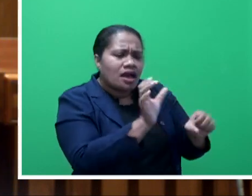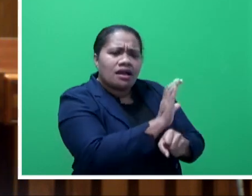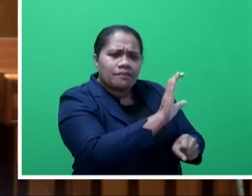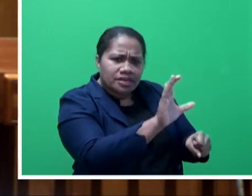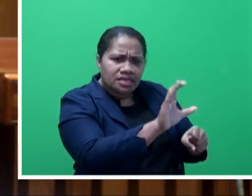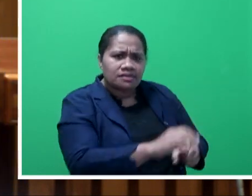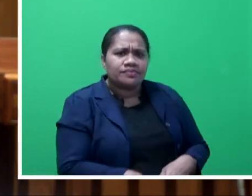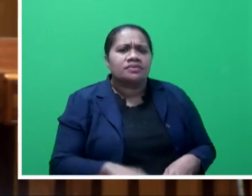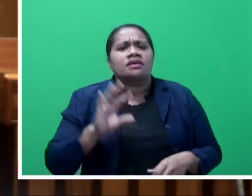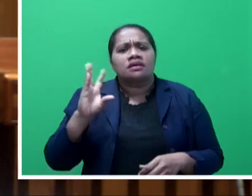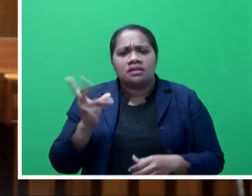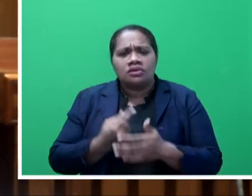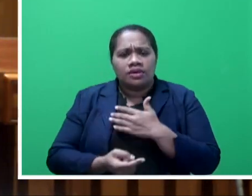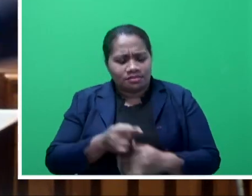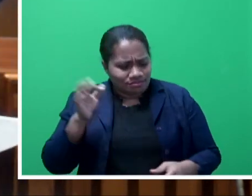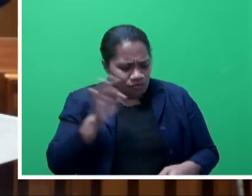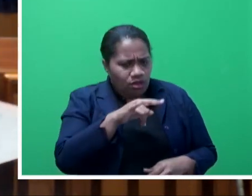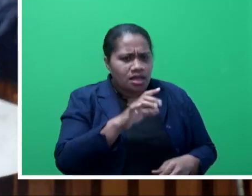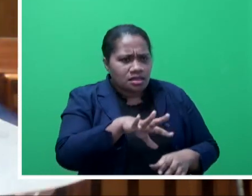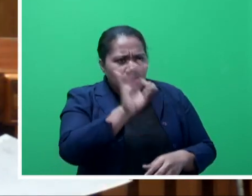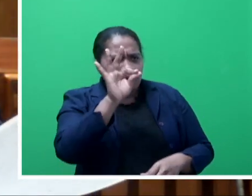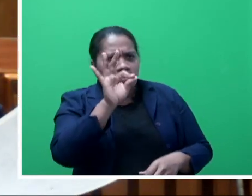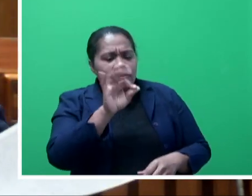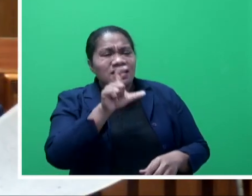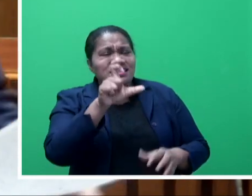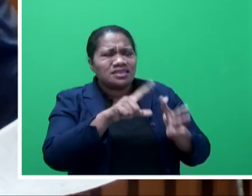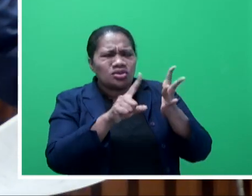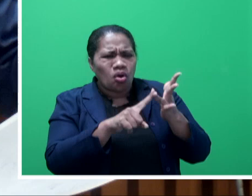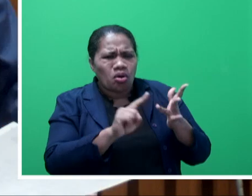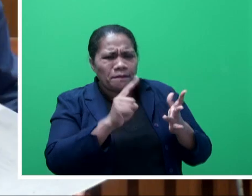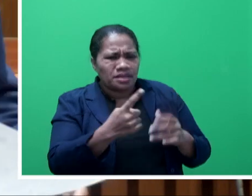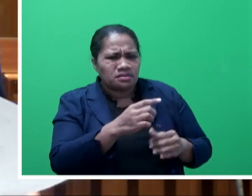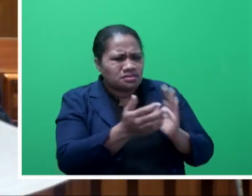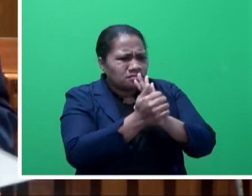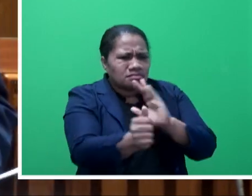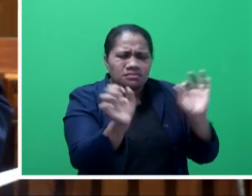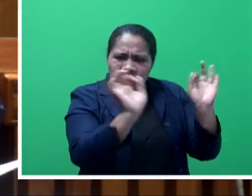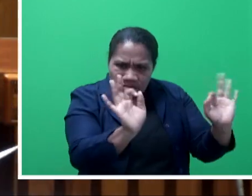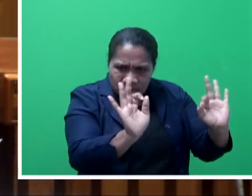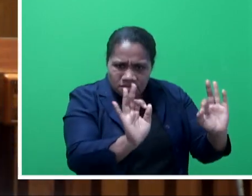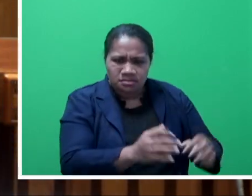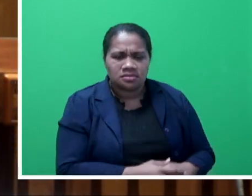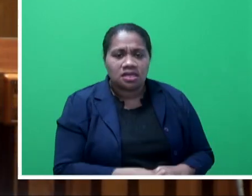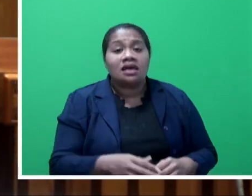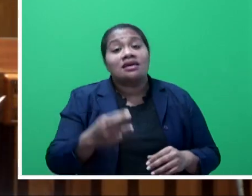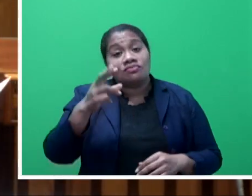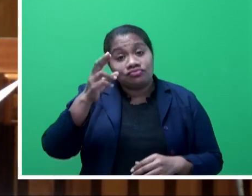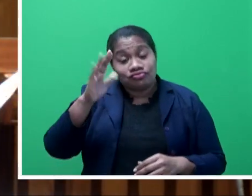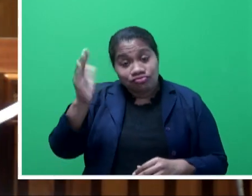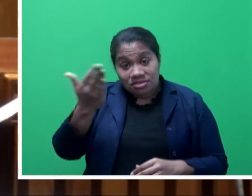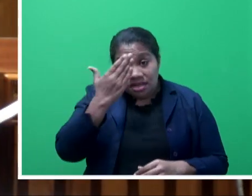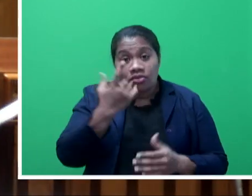enforced the appointment of a CEO who was incompetent, as a result of which Fiji Airways went down